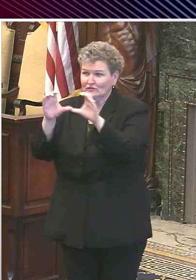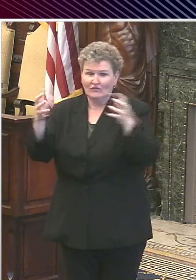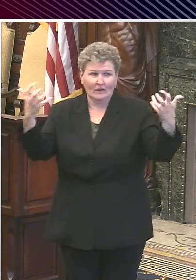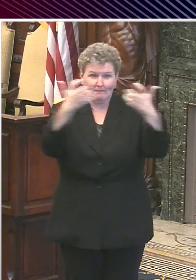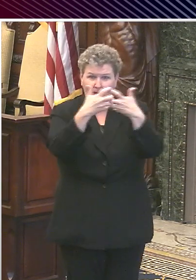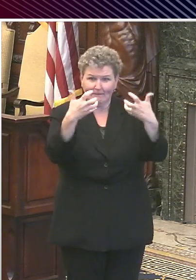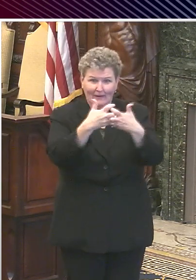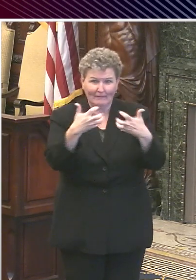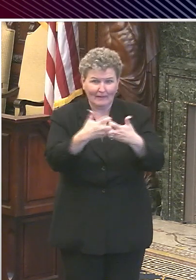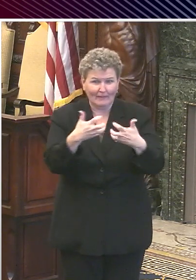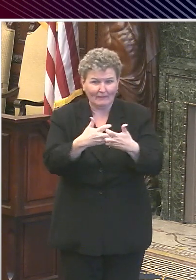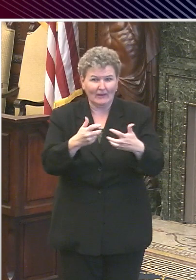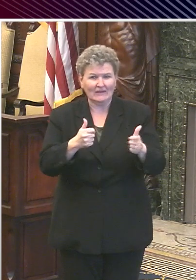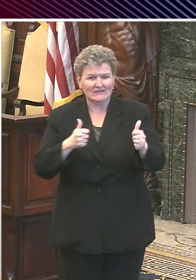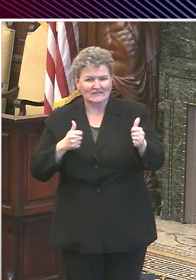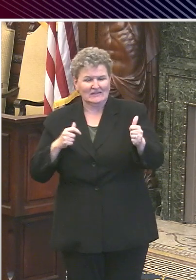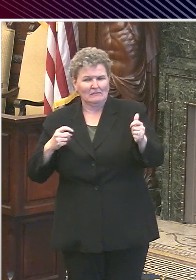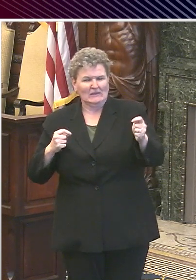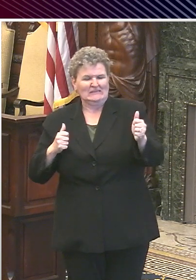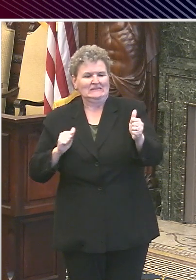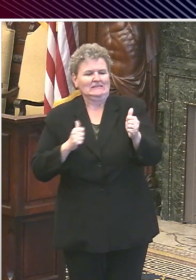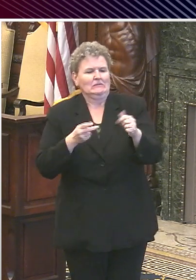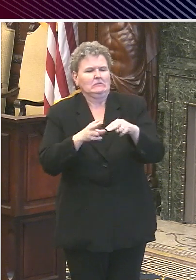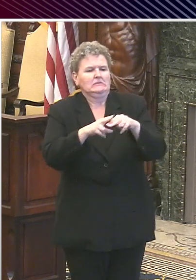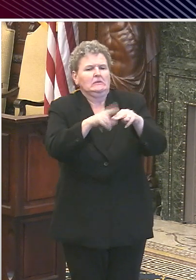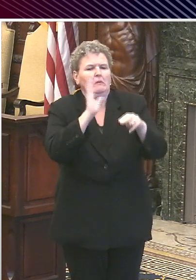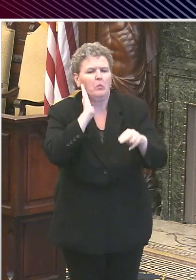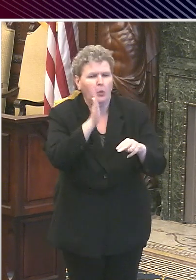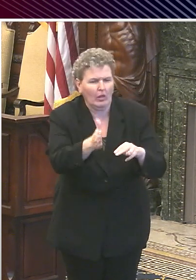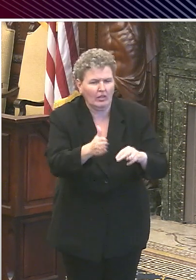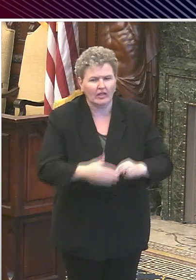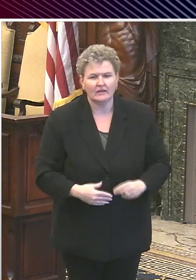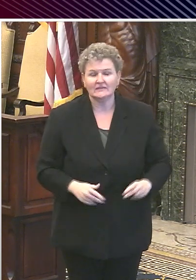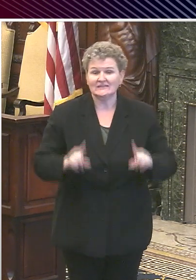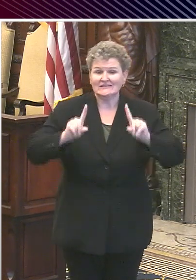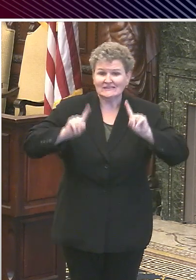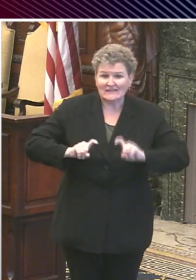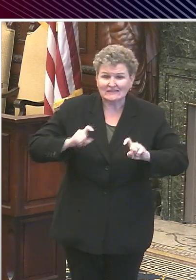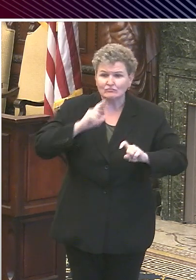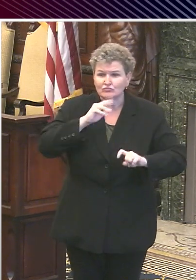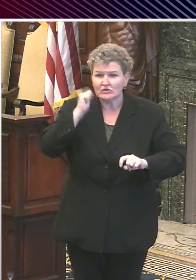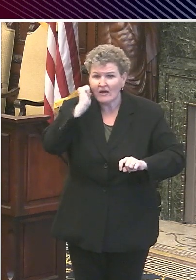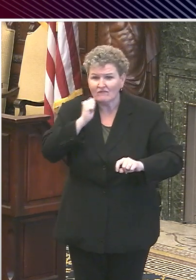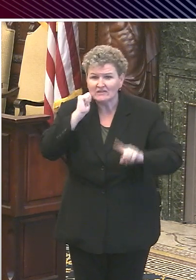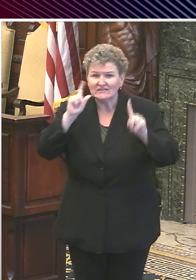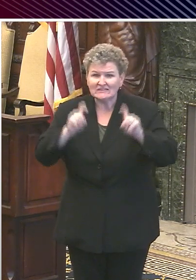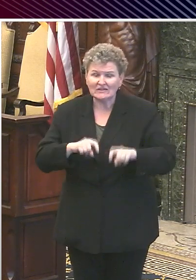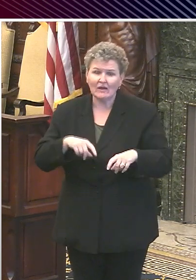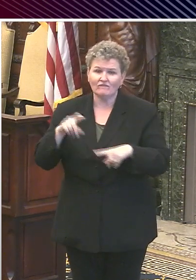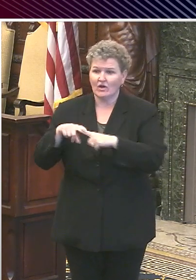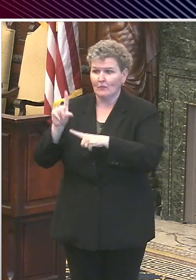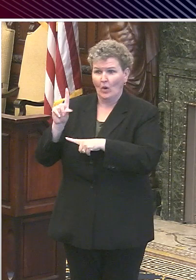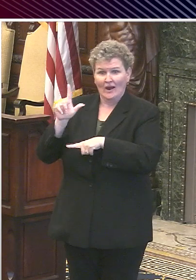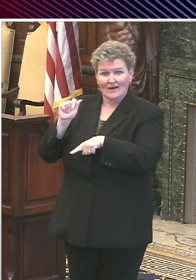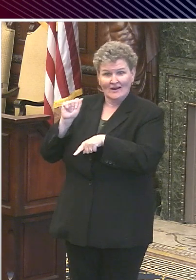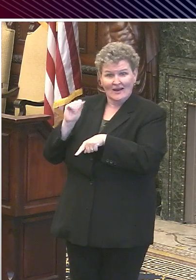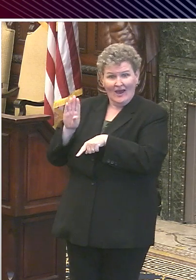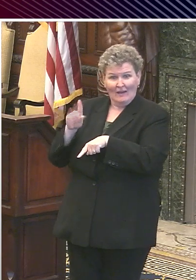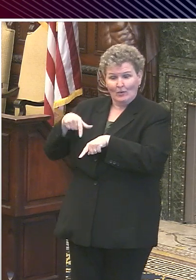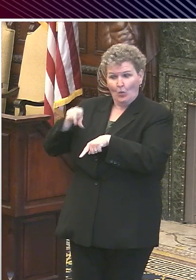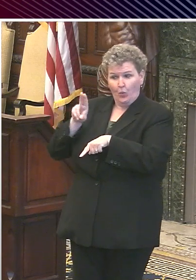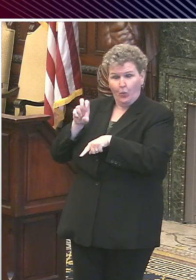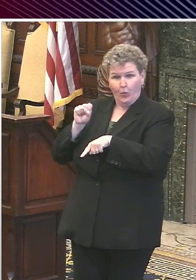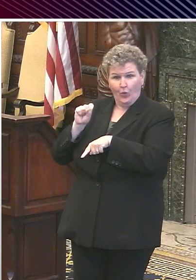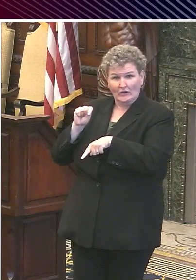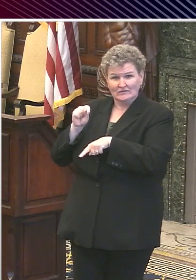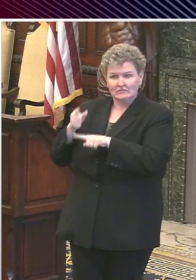about 2,600 people per day. We're still having a slow turnaround time in one laboratory, that is to say Quest, but there are more